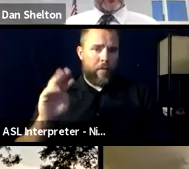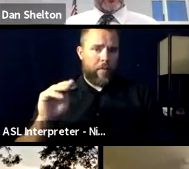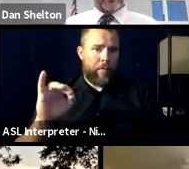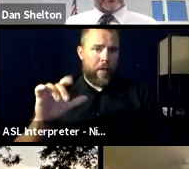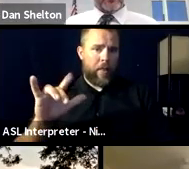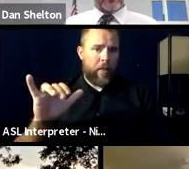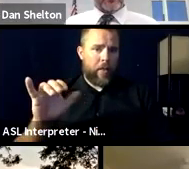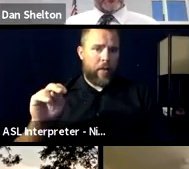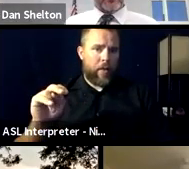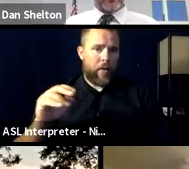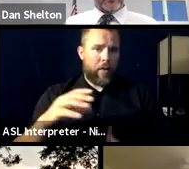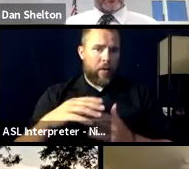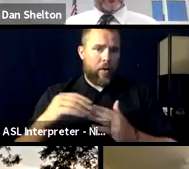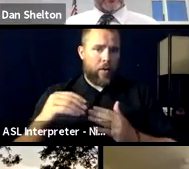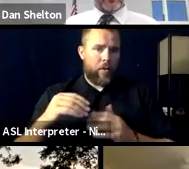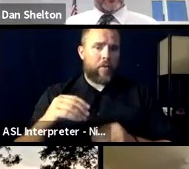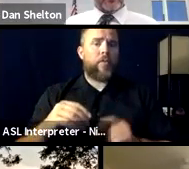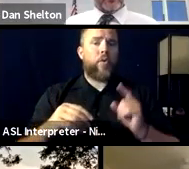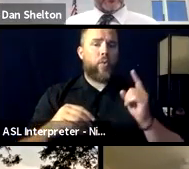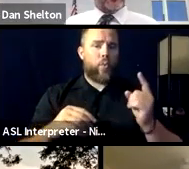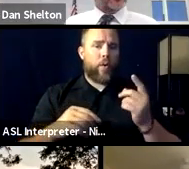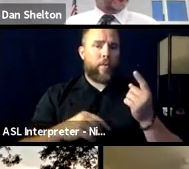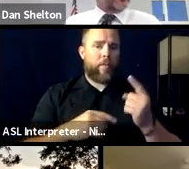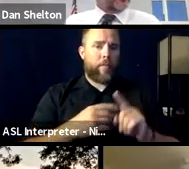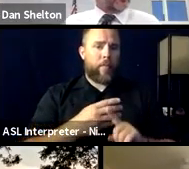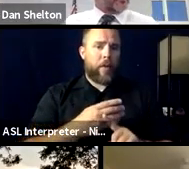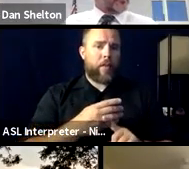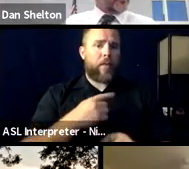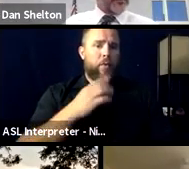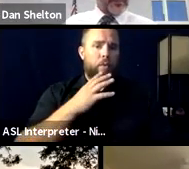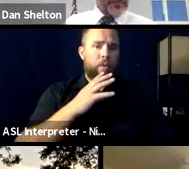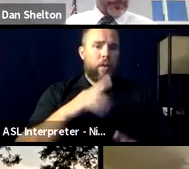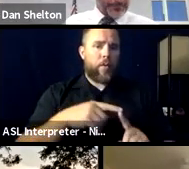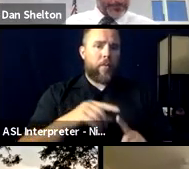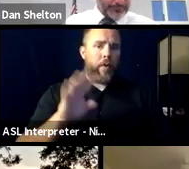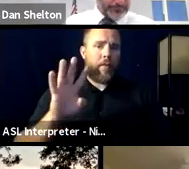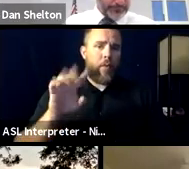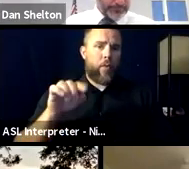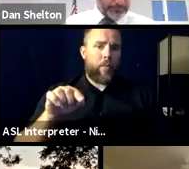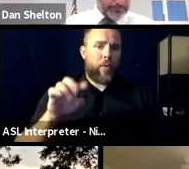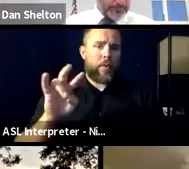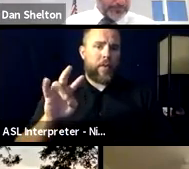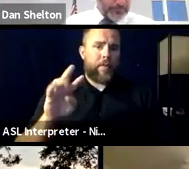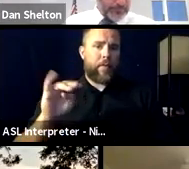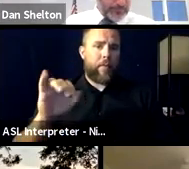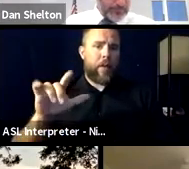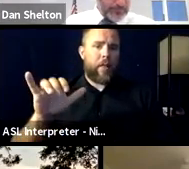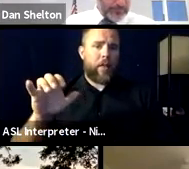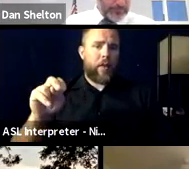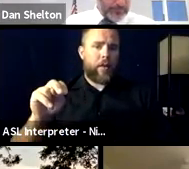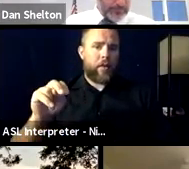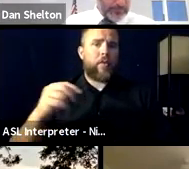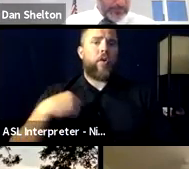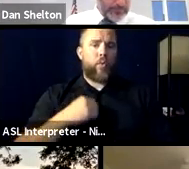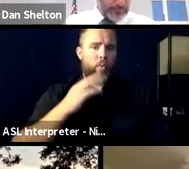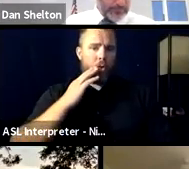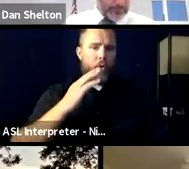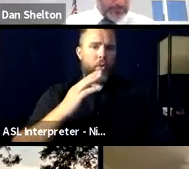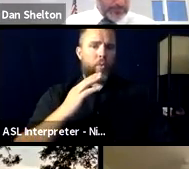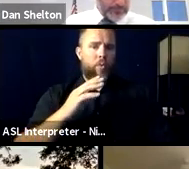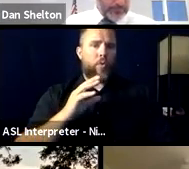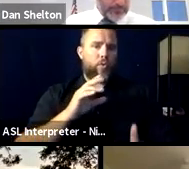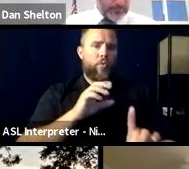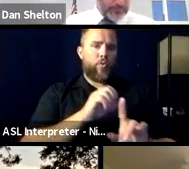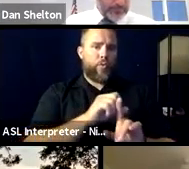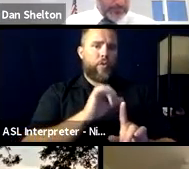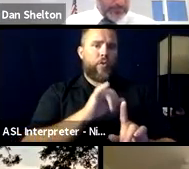local payroll is $4.7 million. Therefore, we will make that benchmark and no action plan is